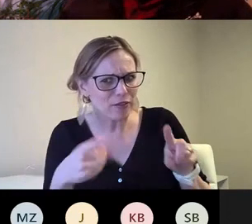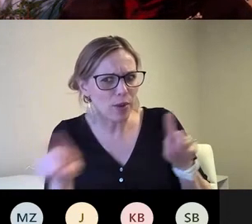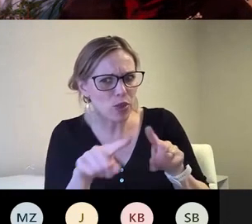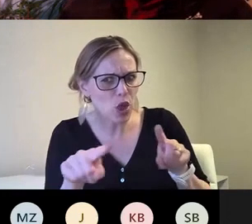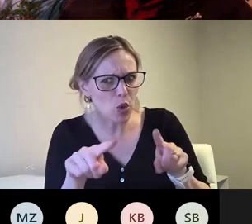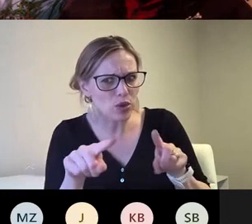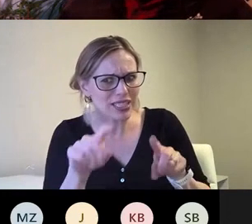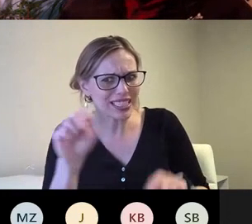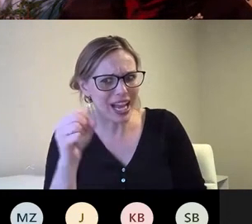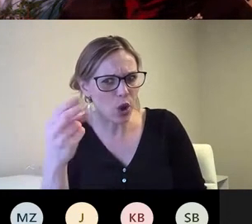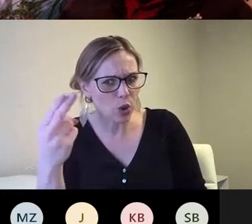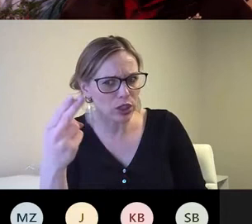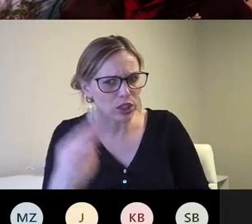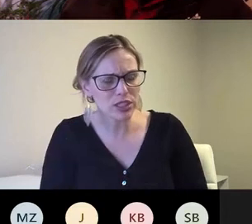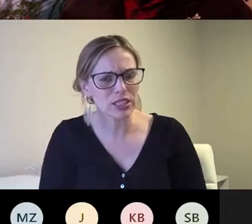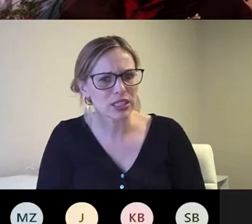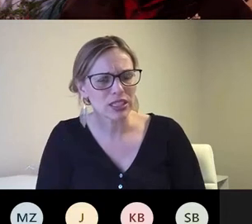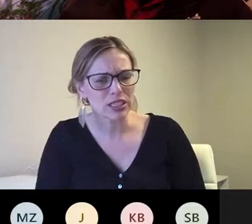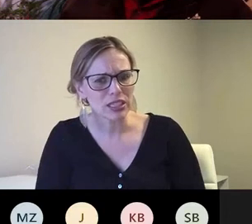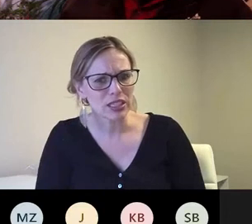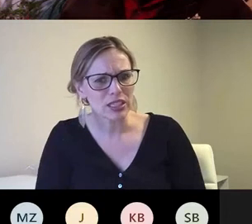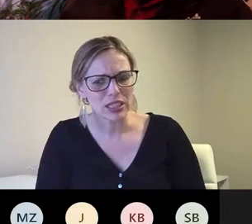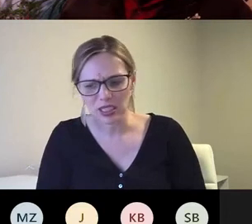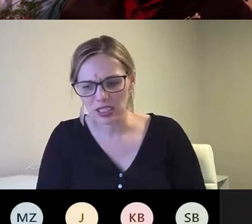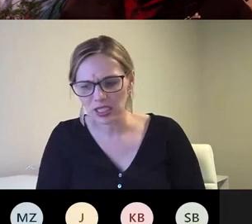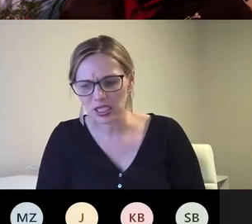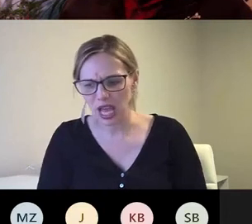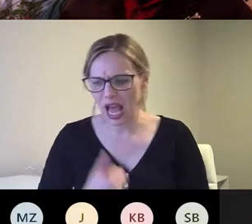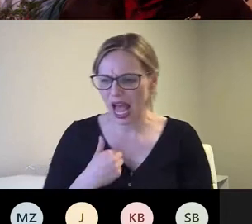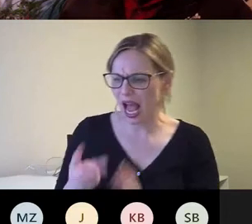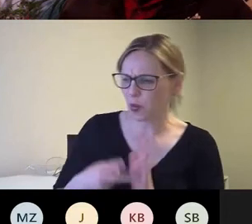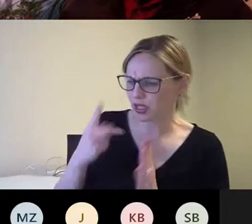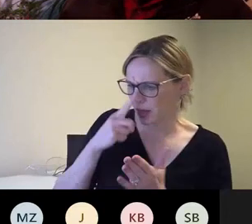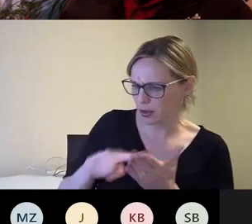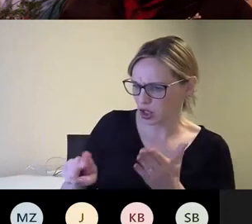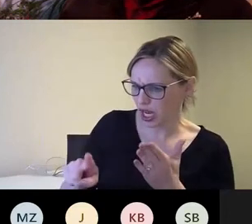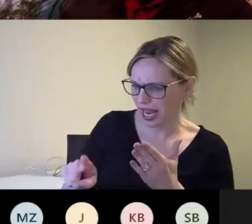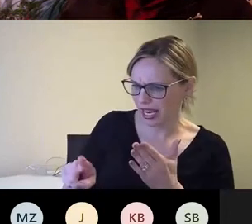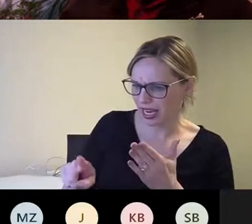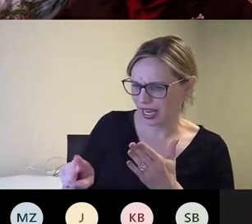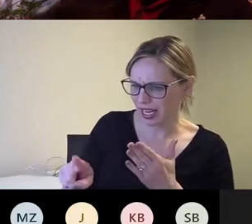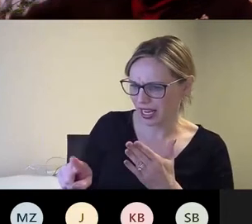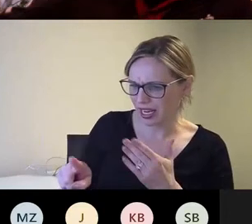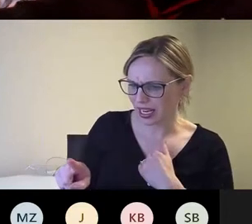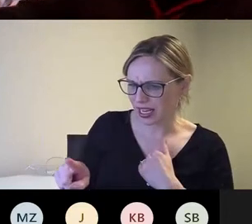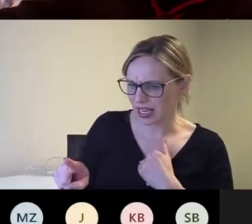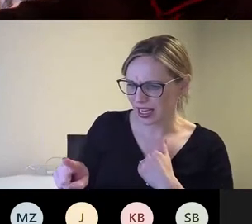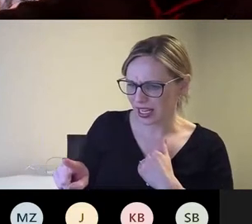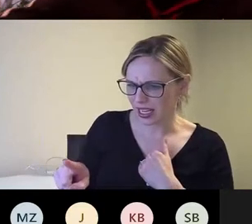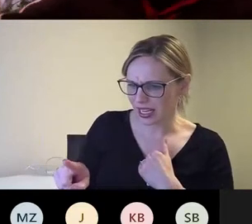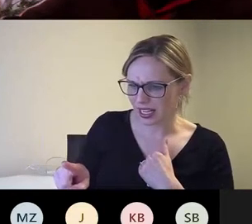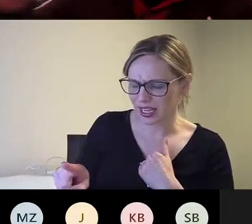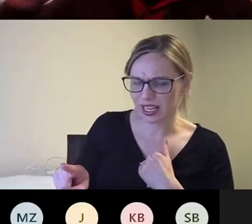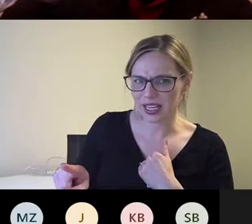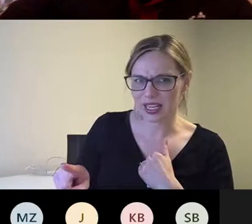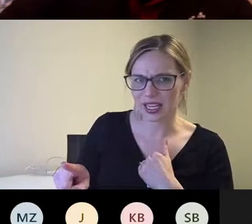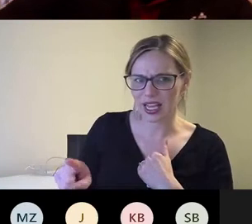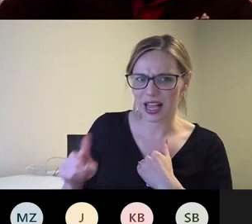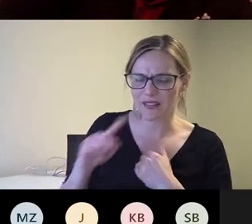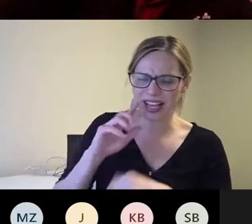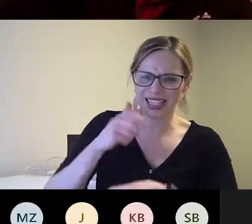just curious? I will double check. We've been going through a website reorganized, and I can't remember if we had a web page set up for that or not.